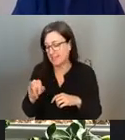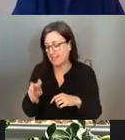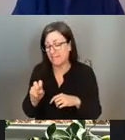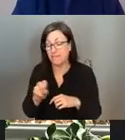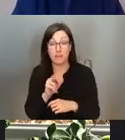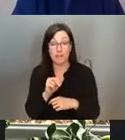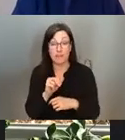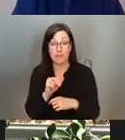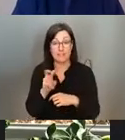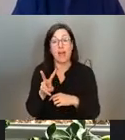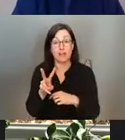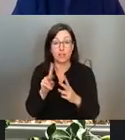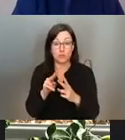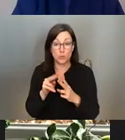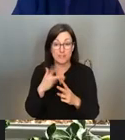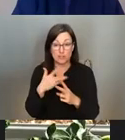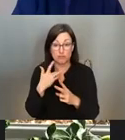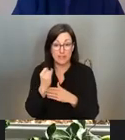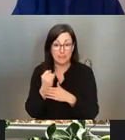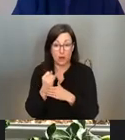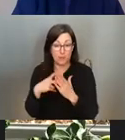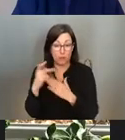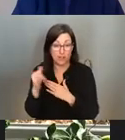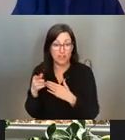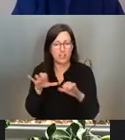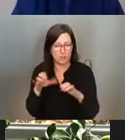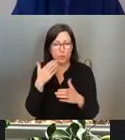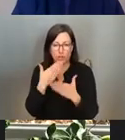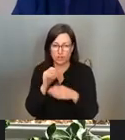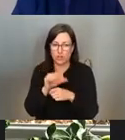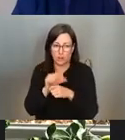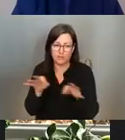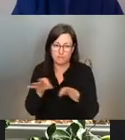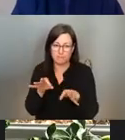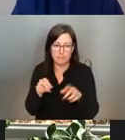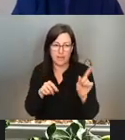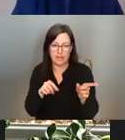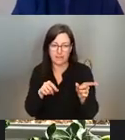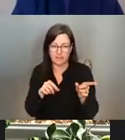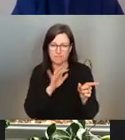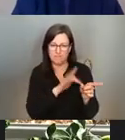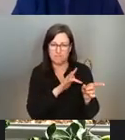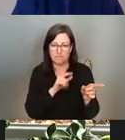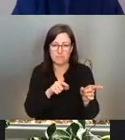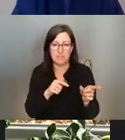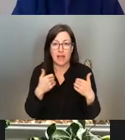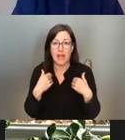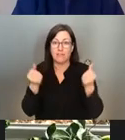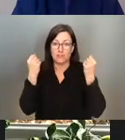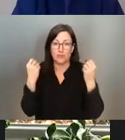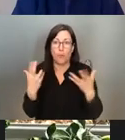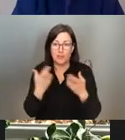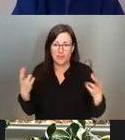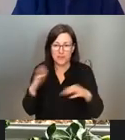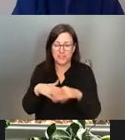Sensory Impairment Project really does a nice job of explaining that. I've included a ton of resources on this quick resource